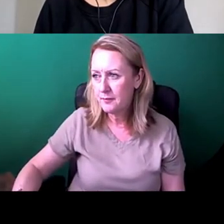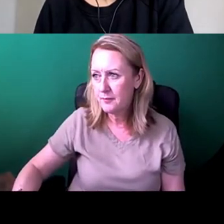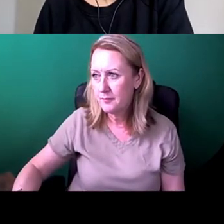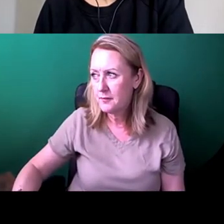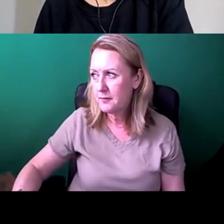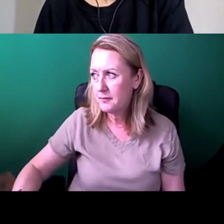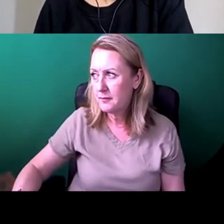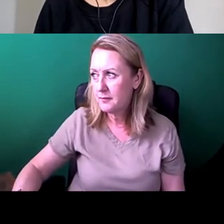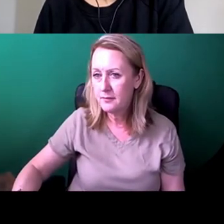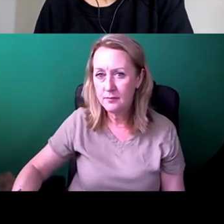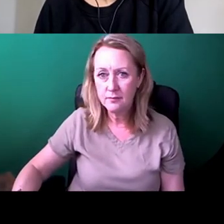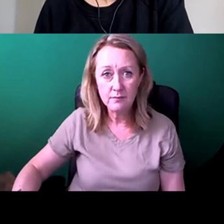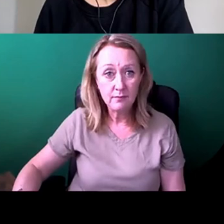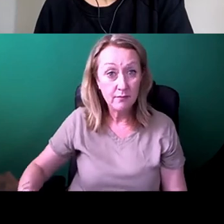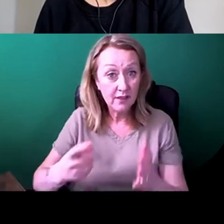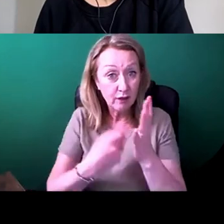Is that Richard?